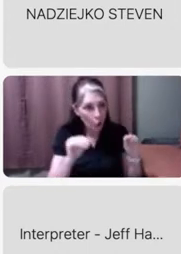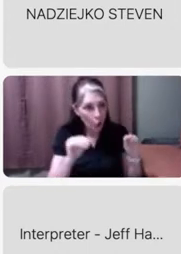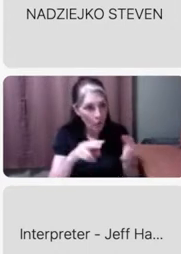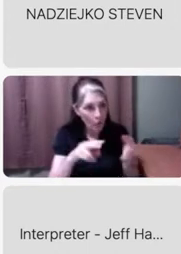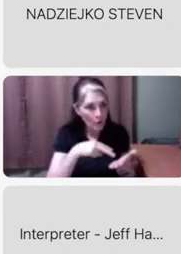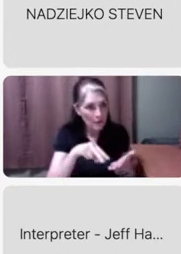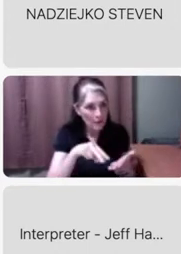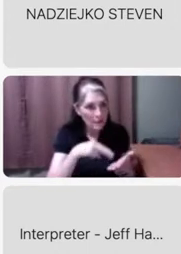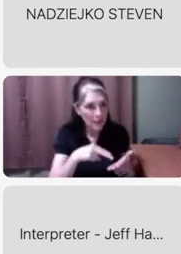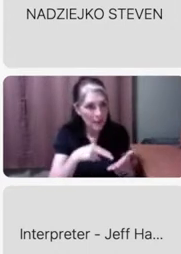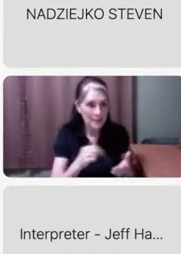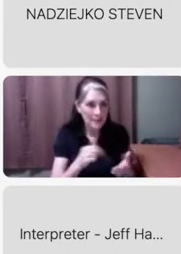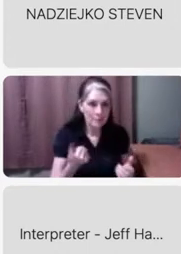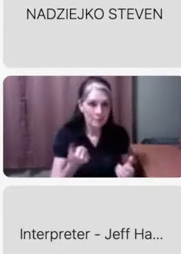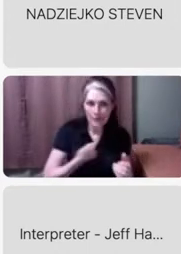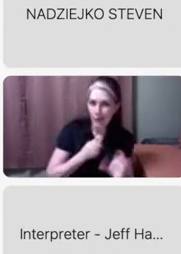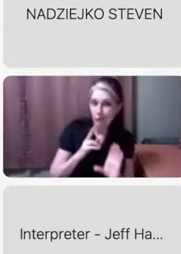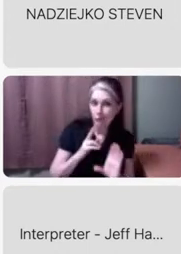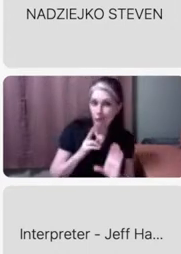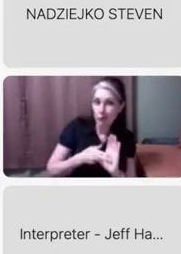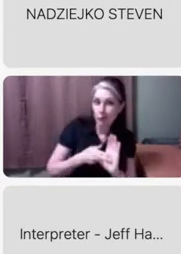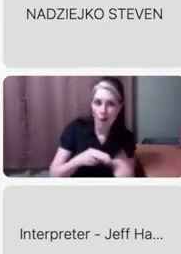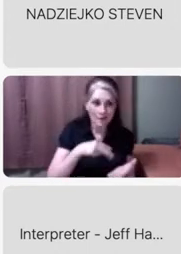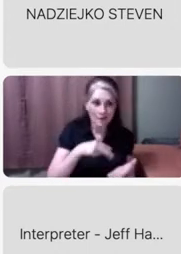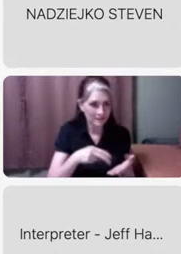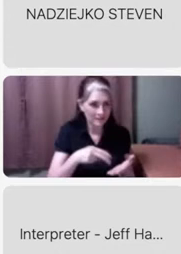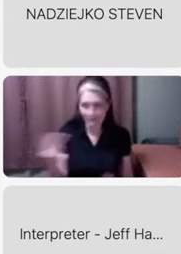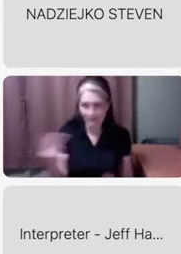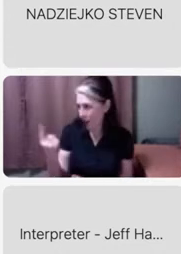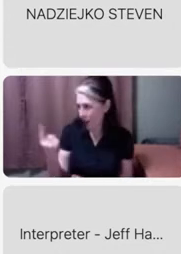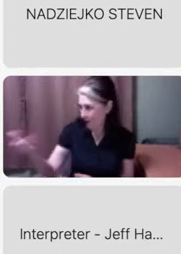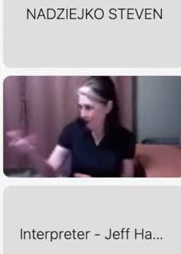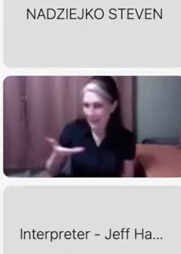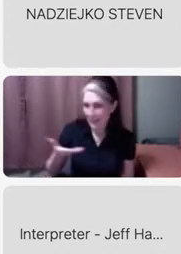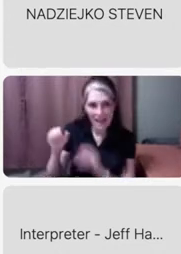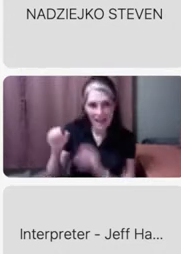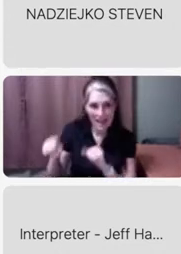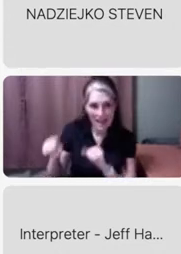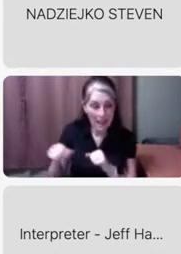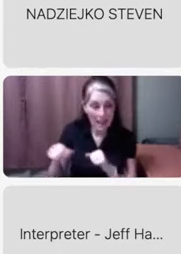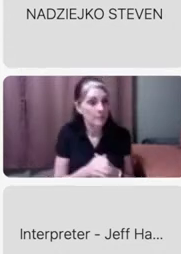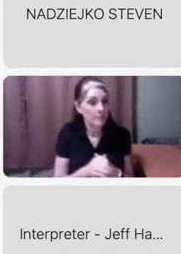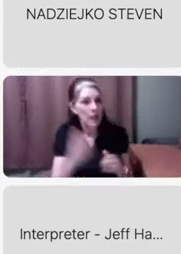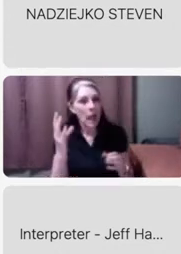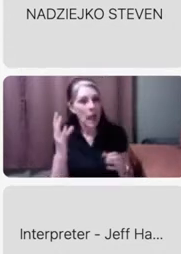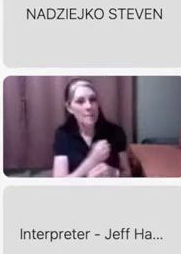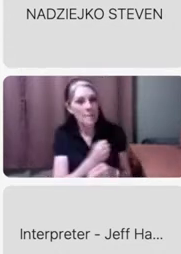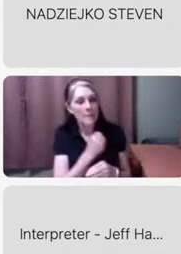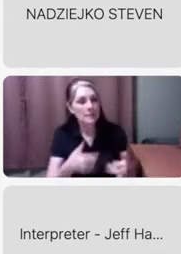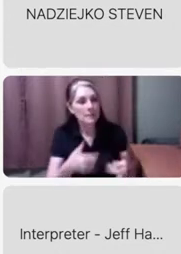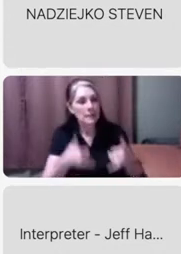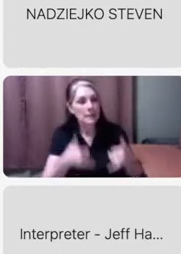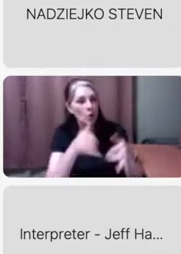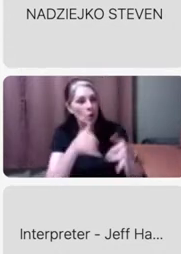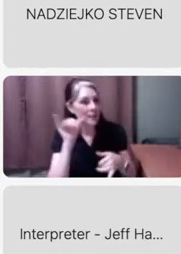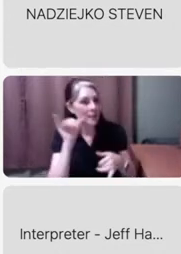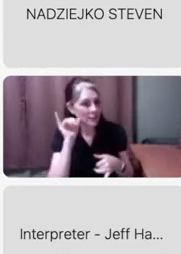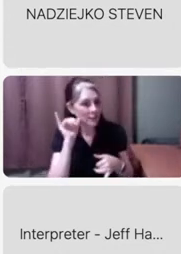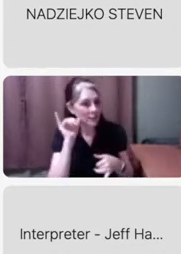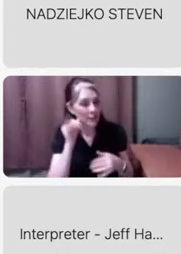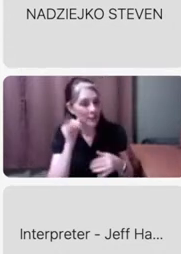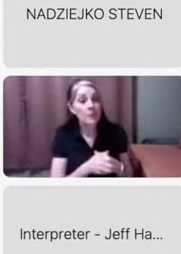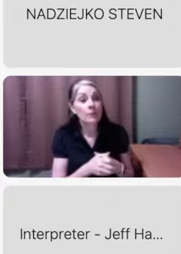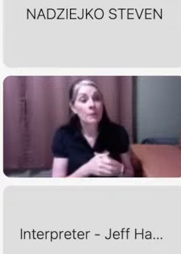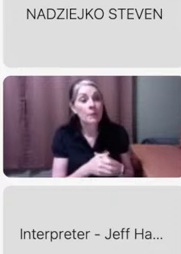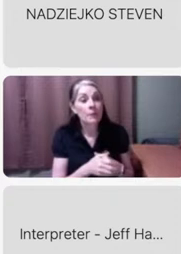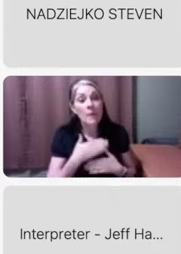you guys too okay you're always invited so uh i missed the award ceremony yesterday but uh i'm so so happy i mean